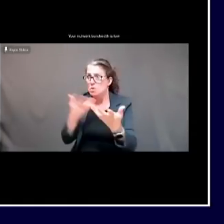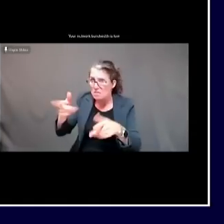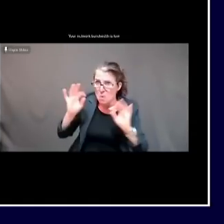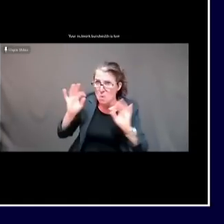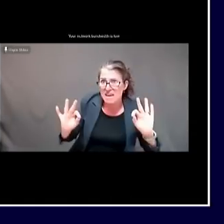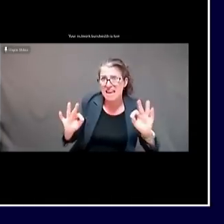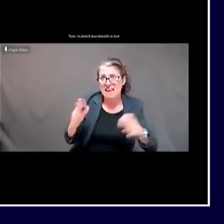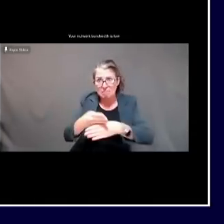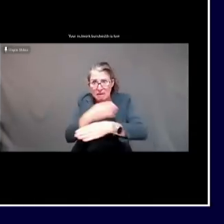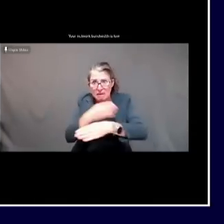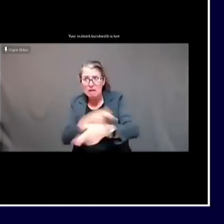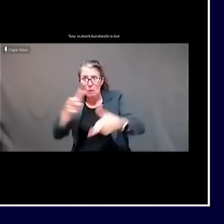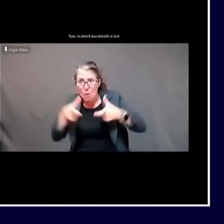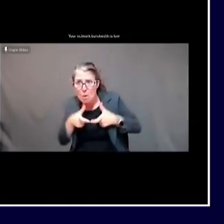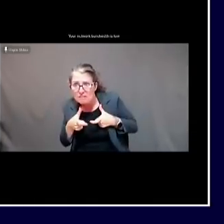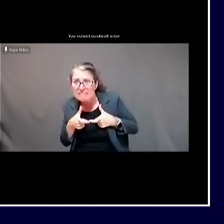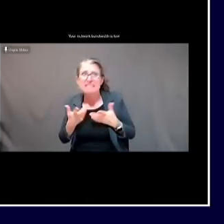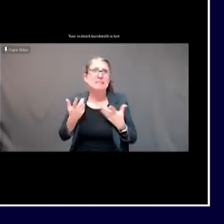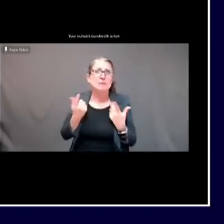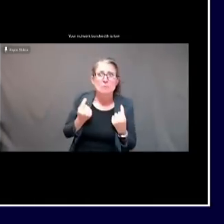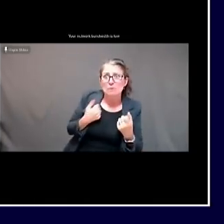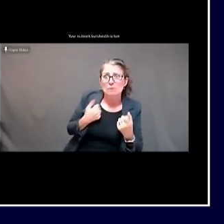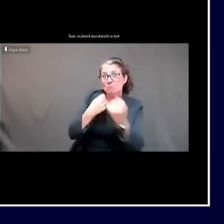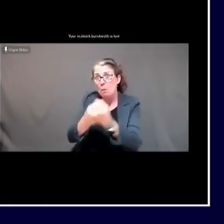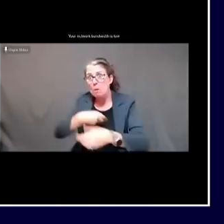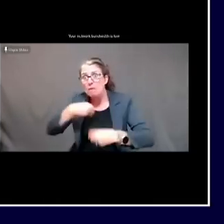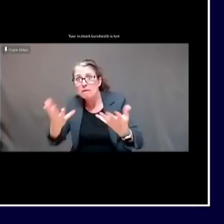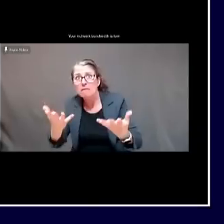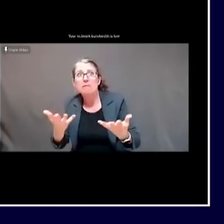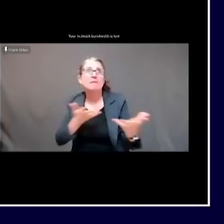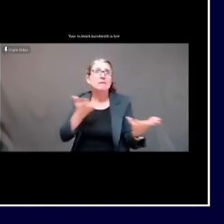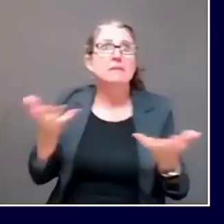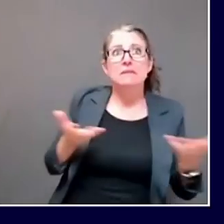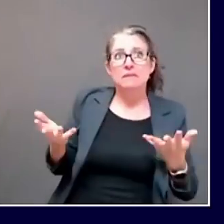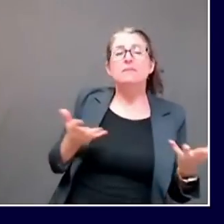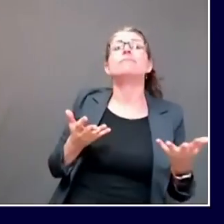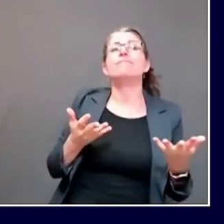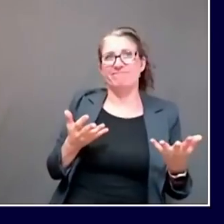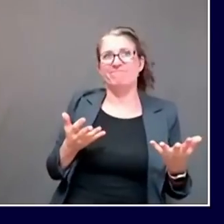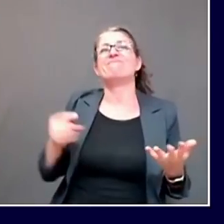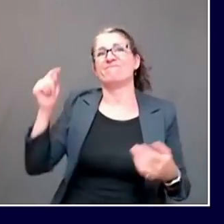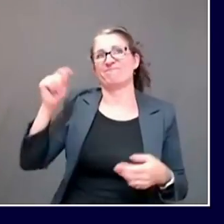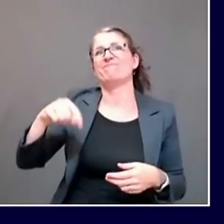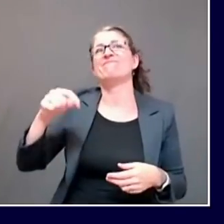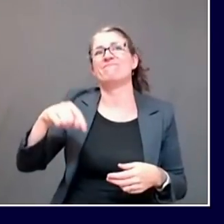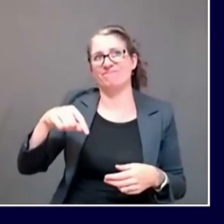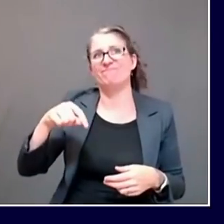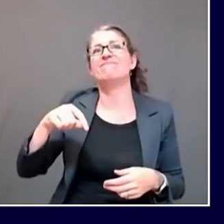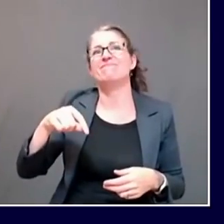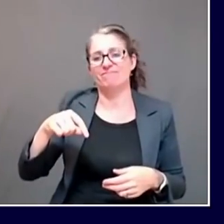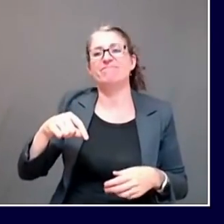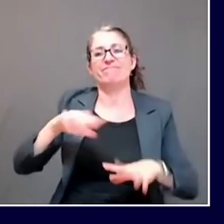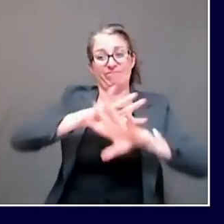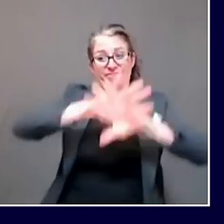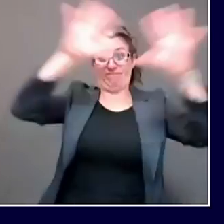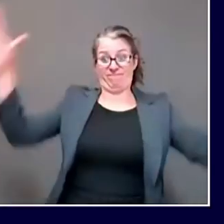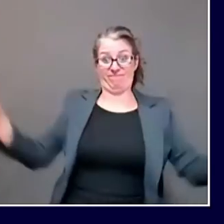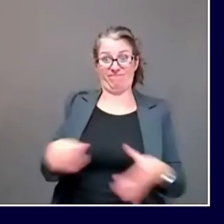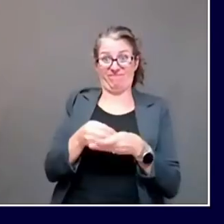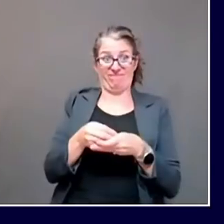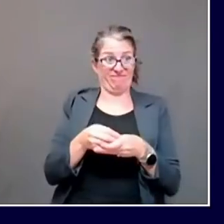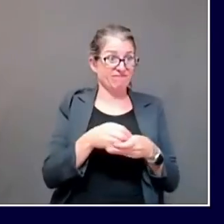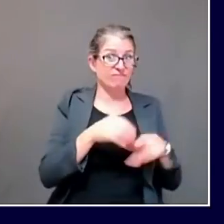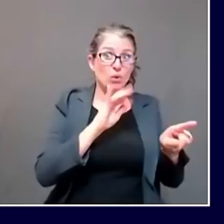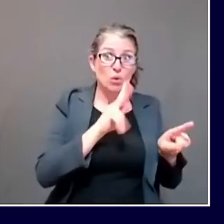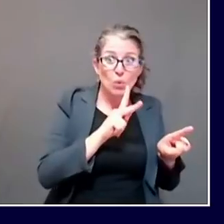tracers, we are now able to view as one contiguous outbreak because of the interconnections and linkages that